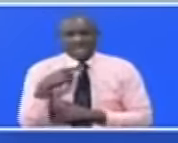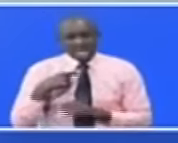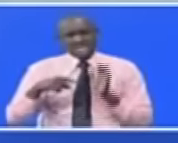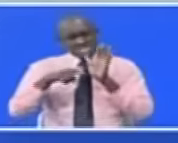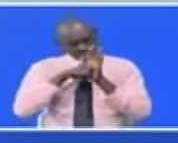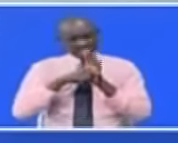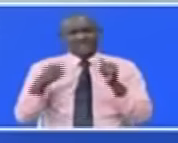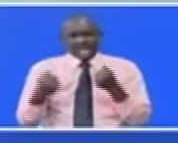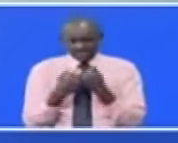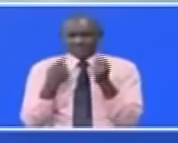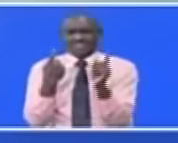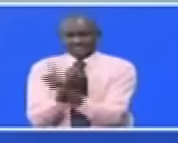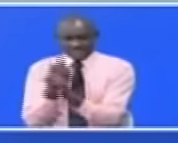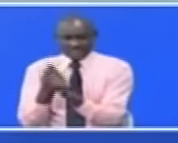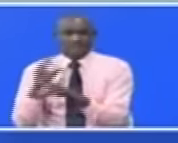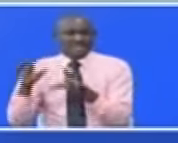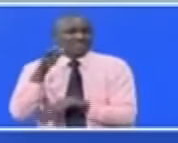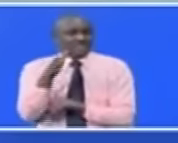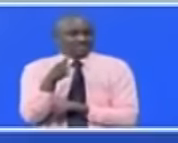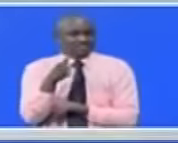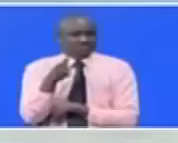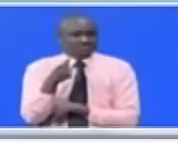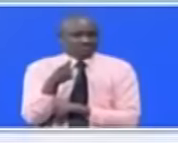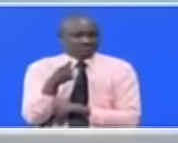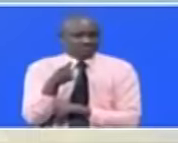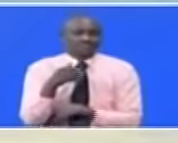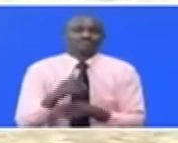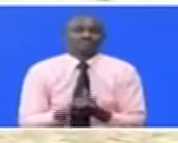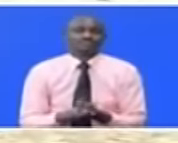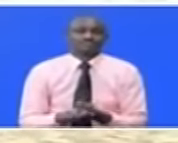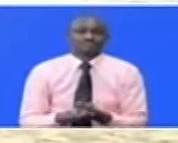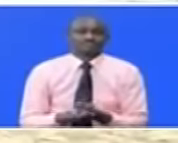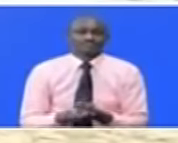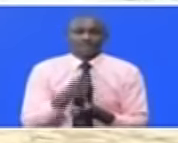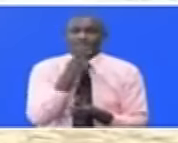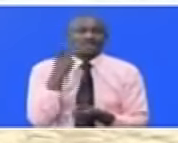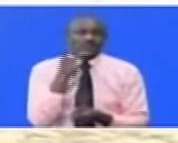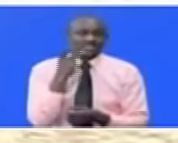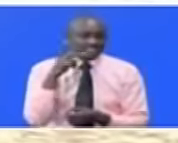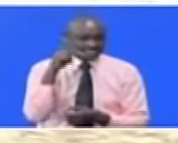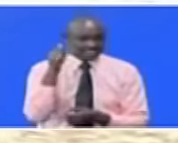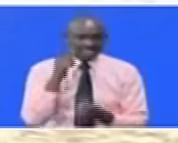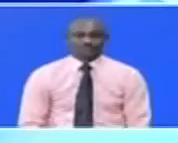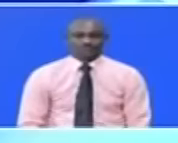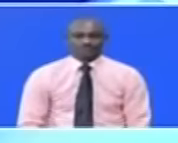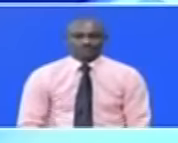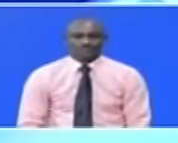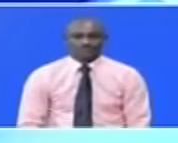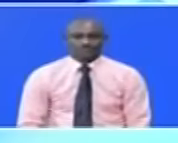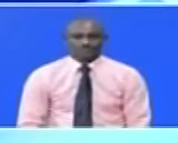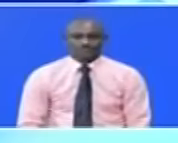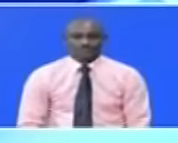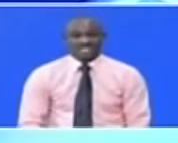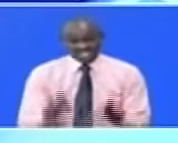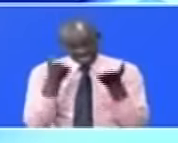travel advisory by key tourist source markets still lingering over the sector. Michael Karanja, KTN Business. The